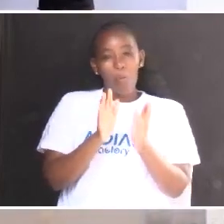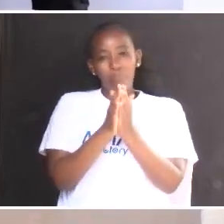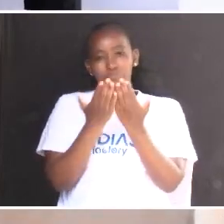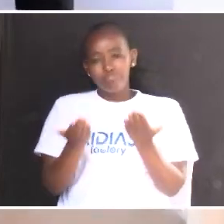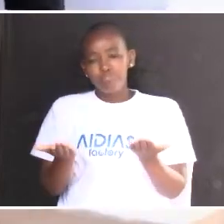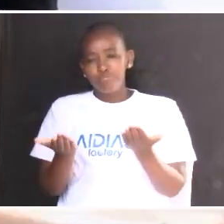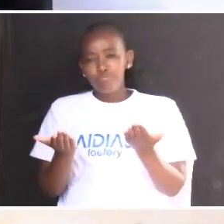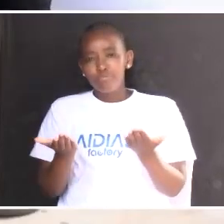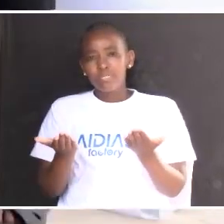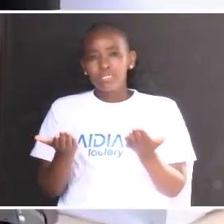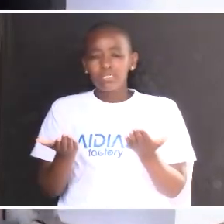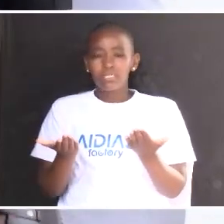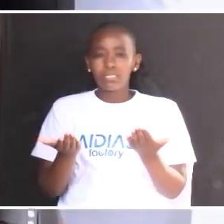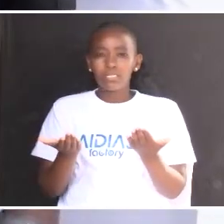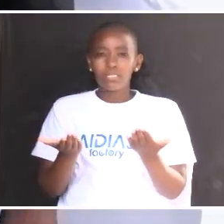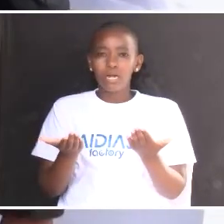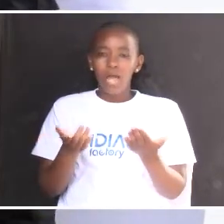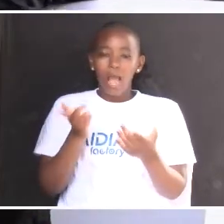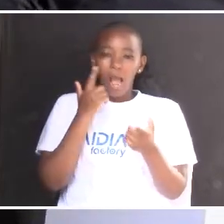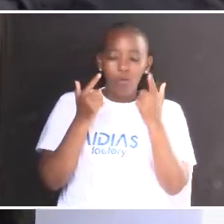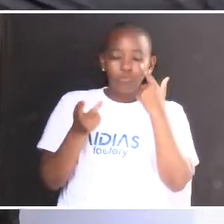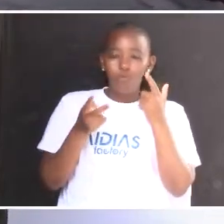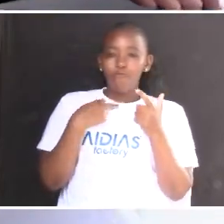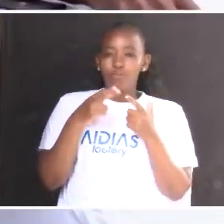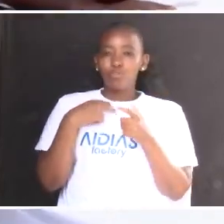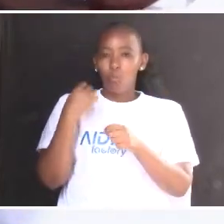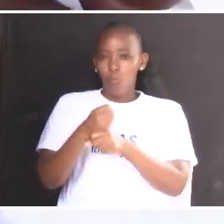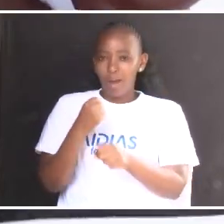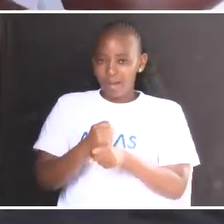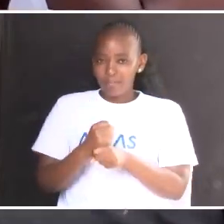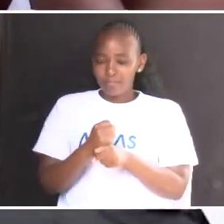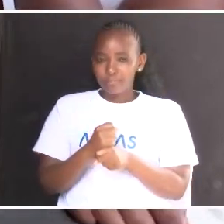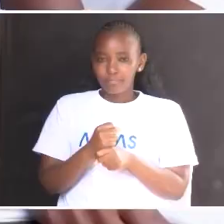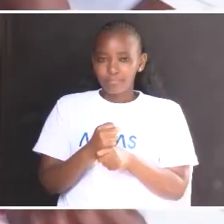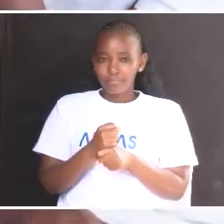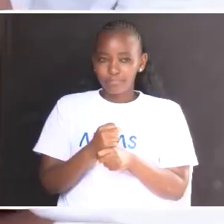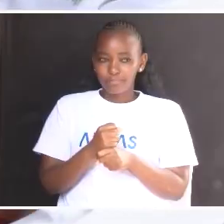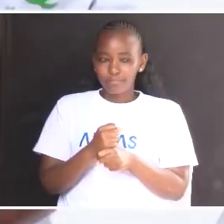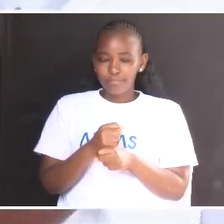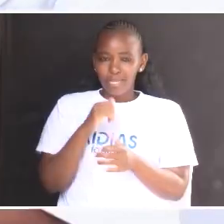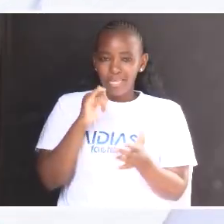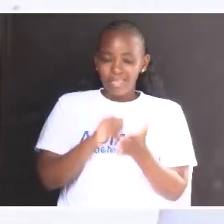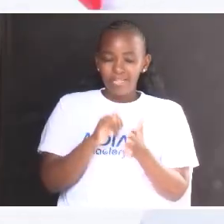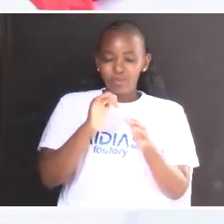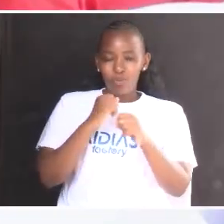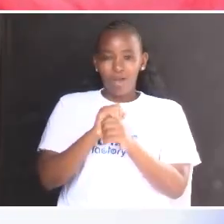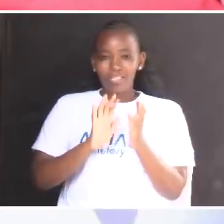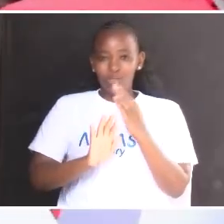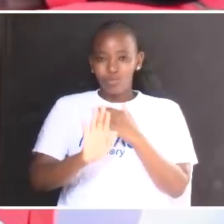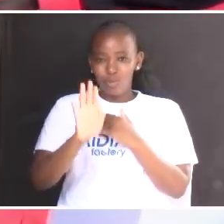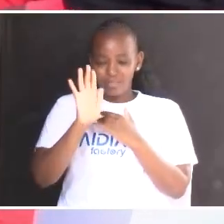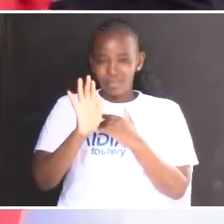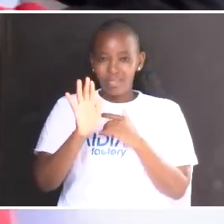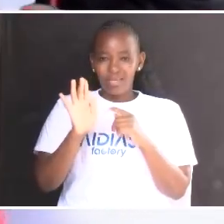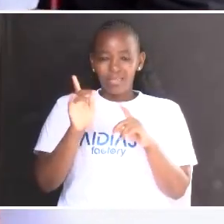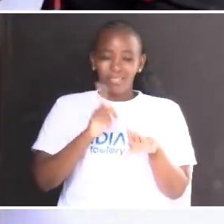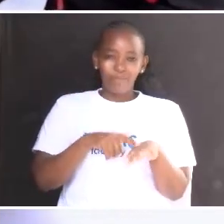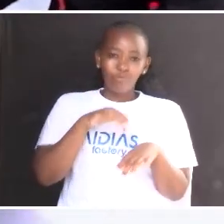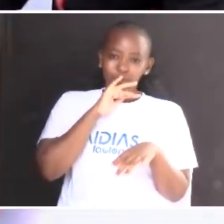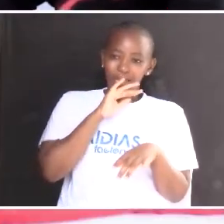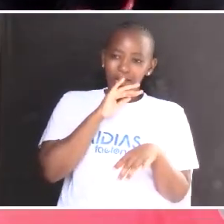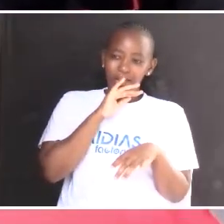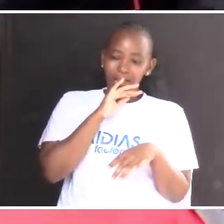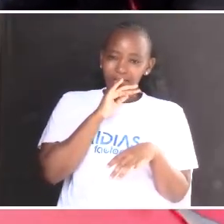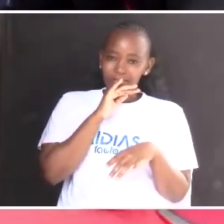kama umetengeneza an audiovisual literary work or musical work, hiyo kazi ni yako, na bado ukikufa,